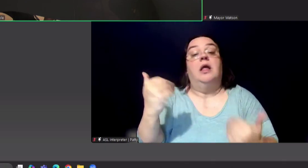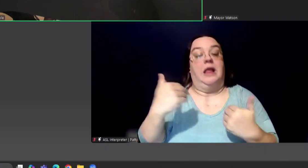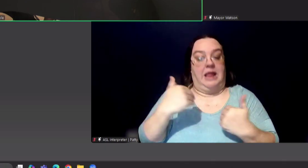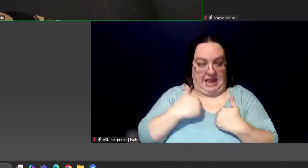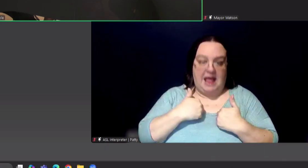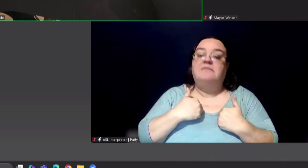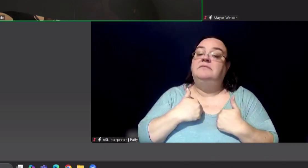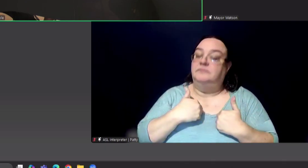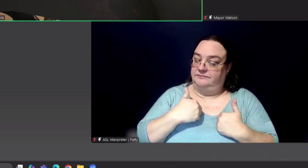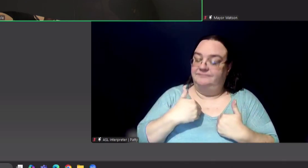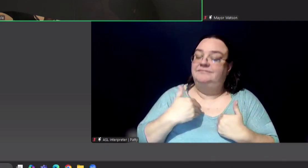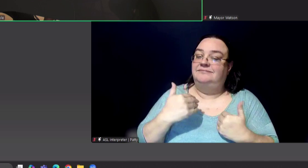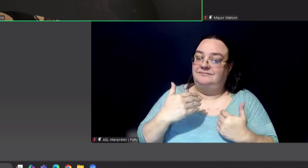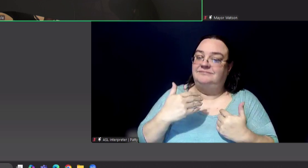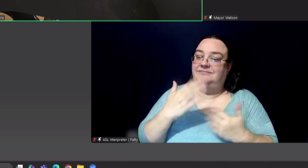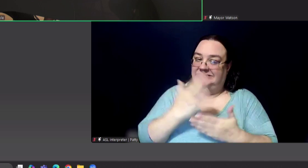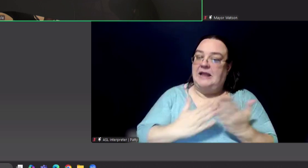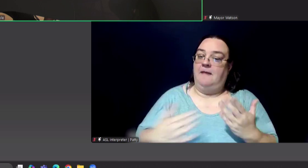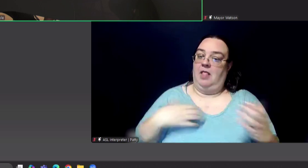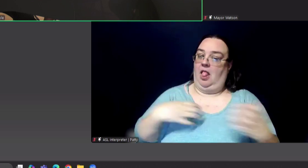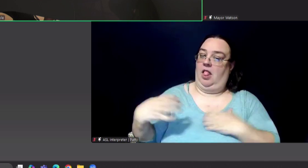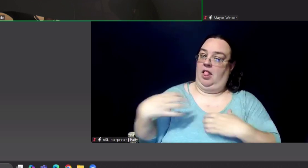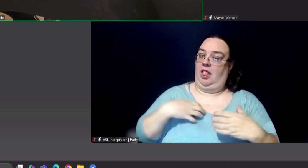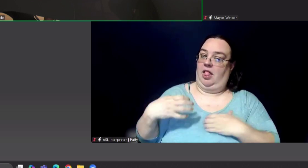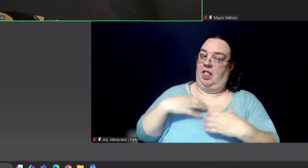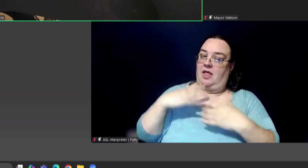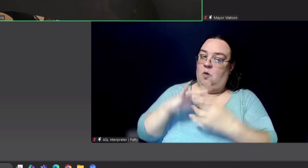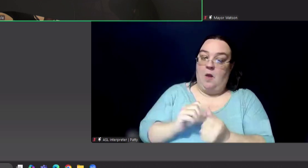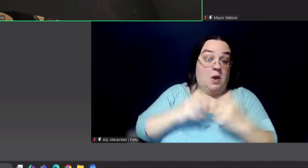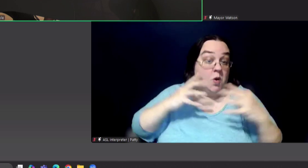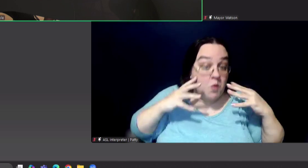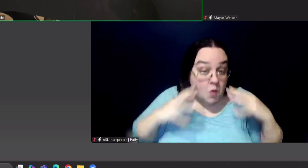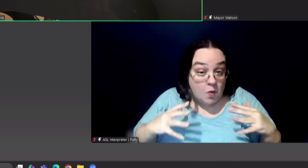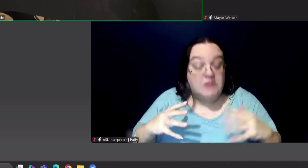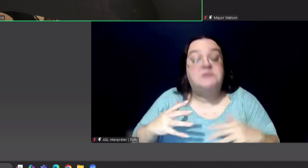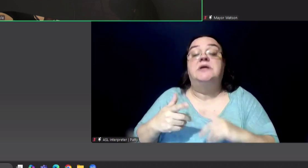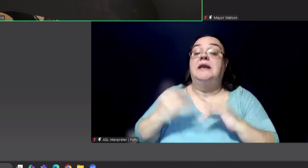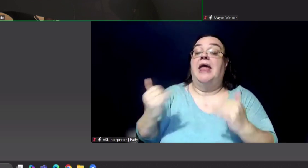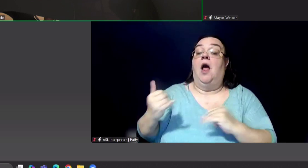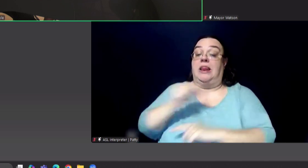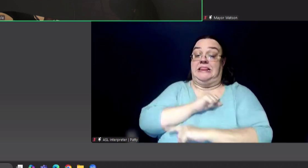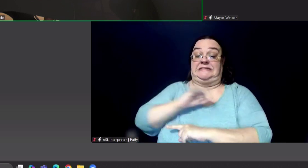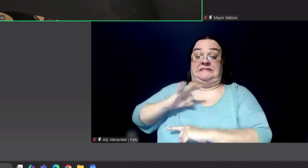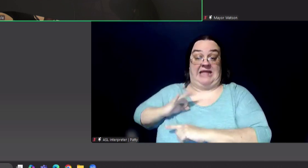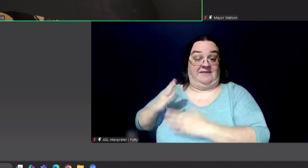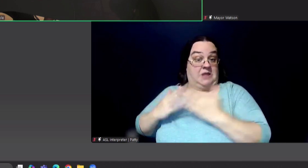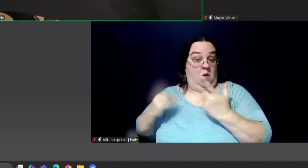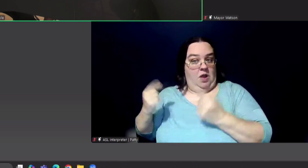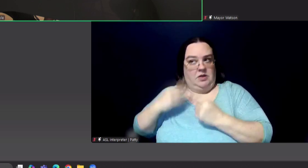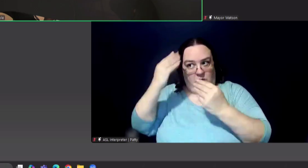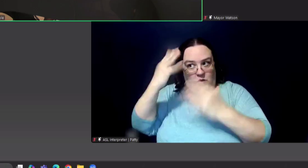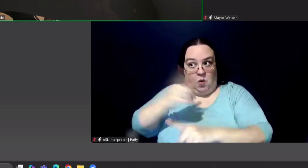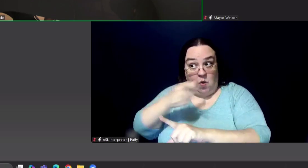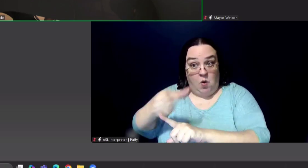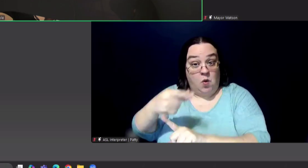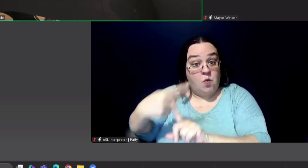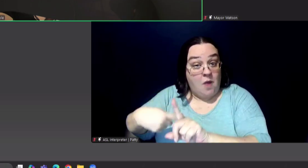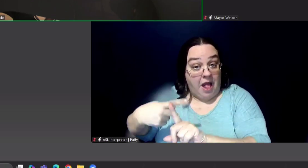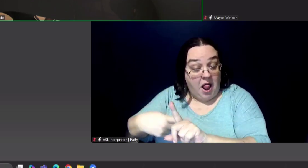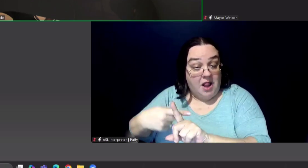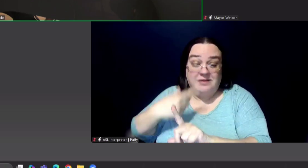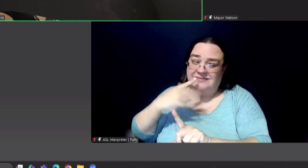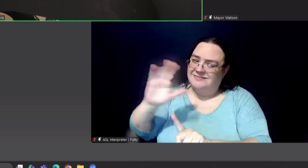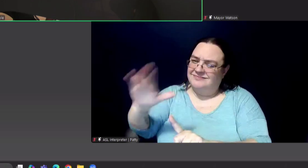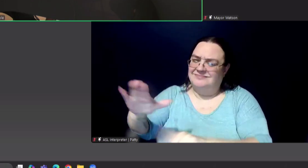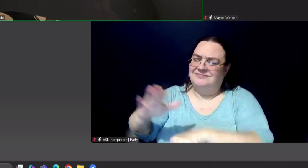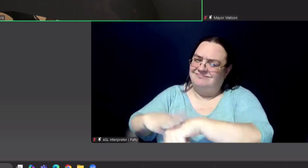complaints as it relates to noise. And on the staff's end, we're going to notify the renters that they need to be mindful of the